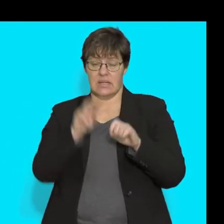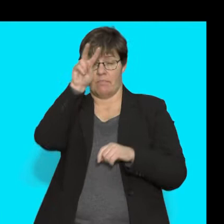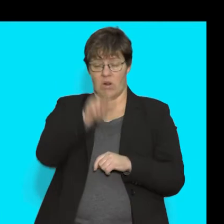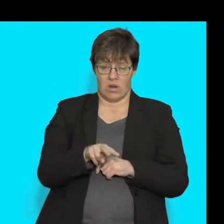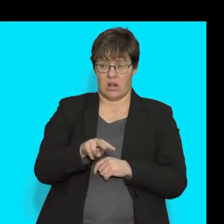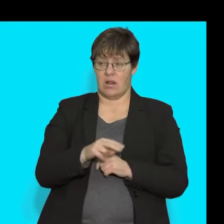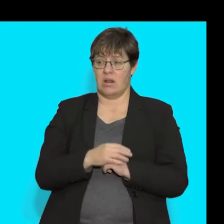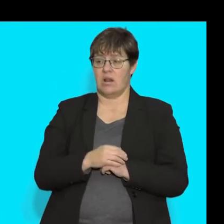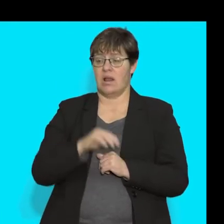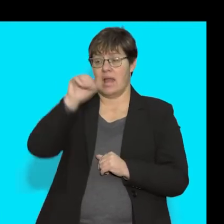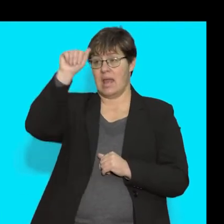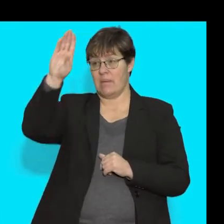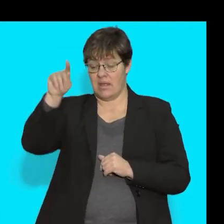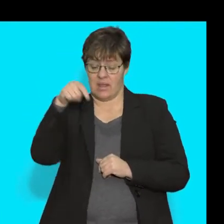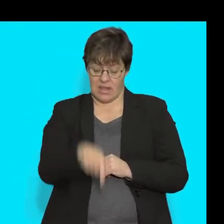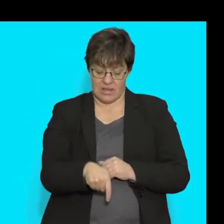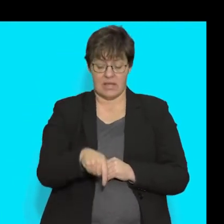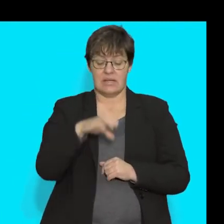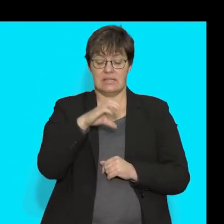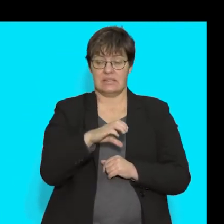is parallel to AB.